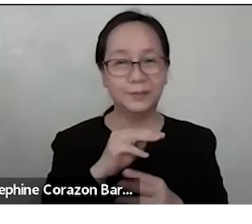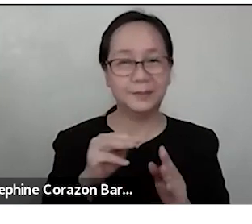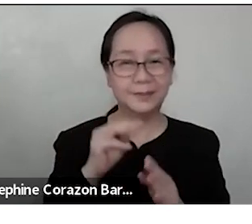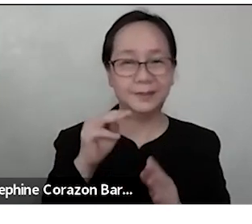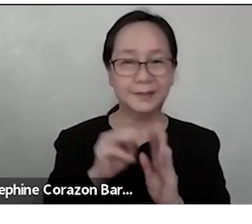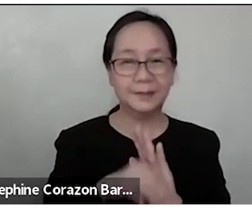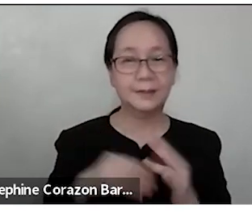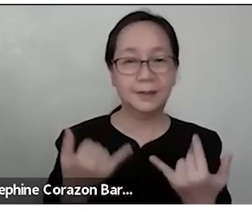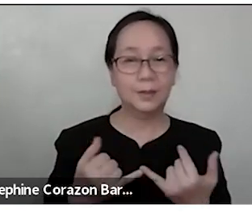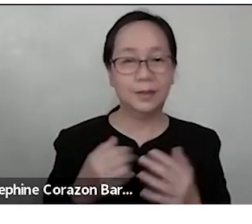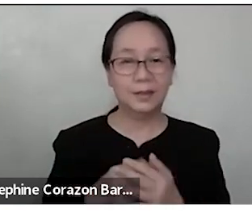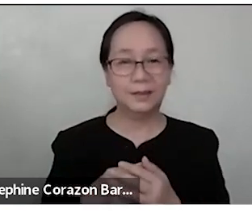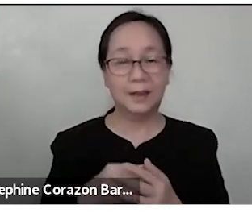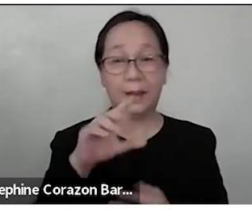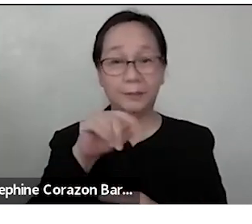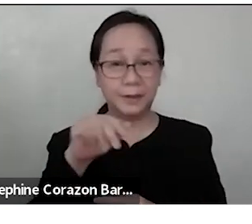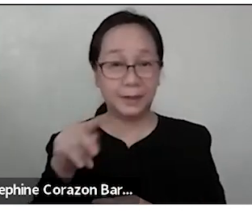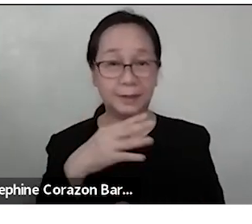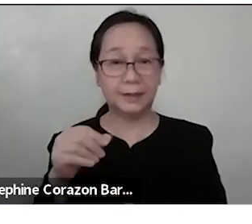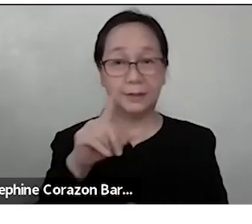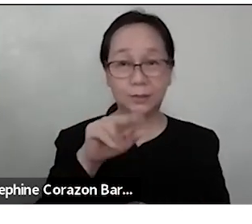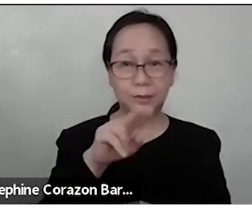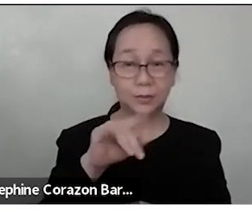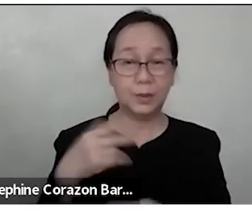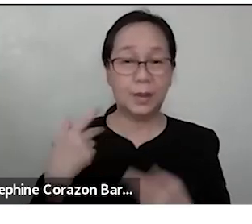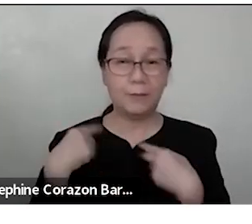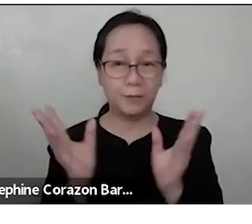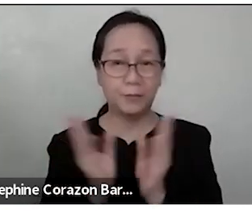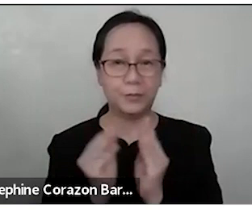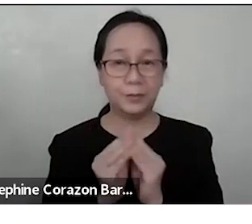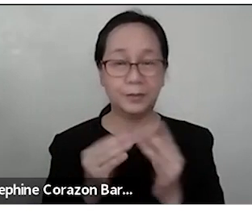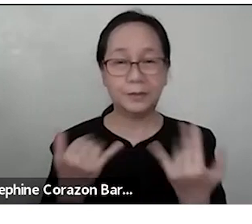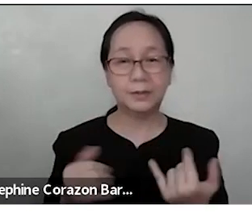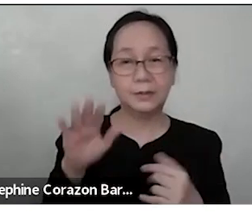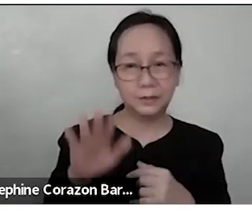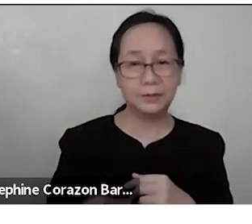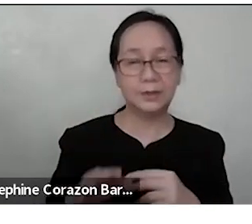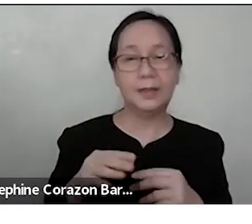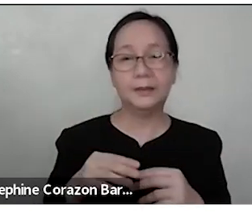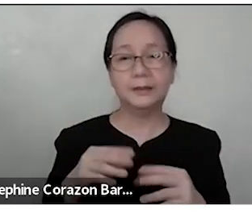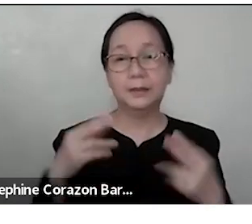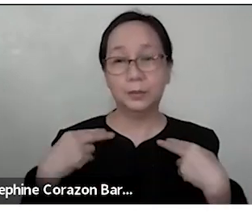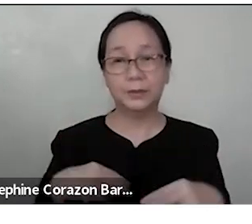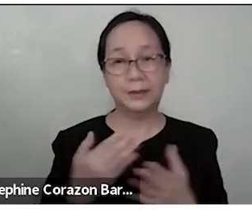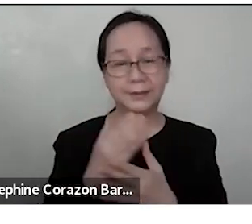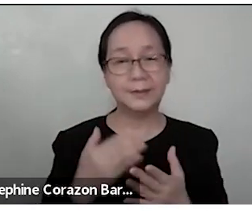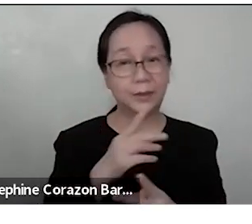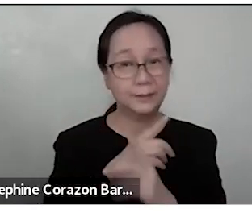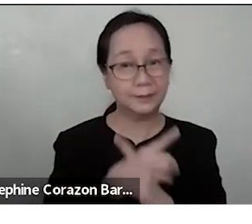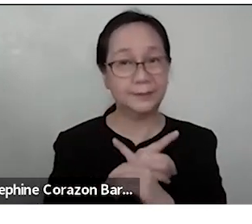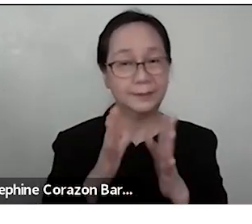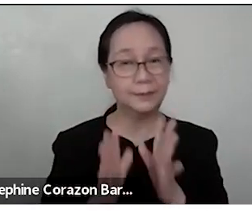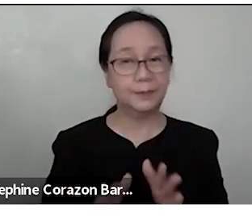Lucho. And also in that session, we had a child human rights defender from Myanmar as speaker. As you